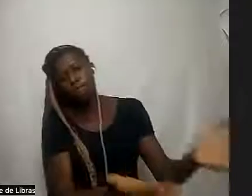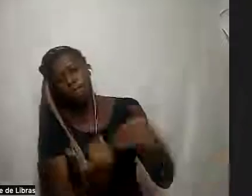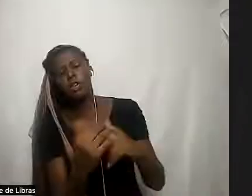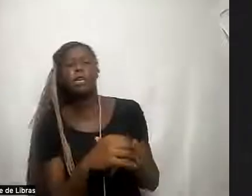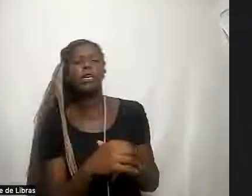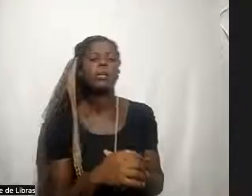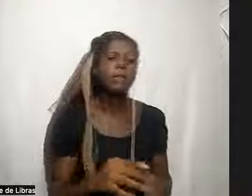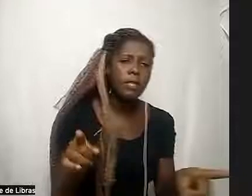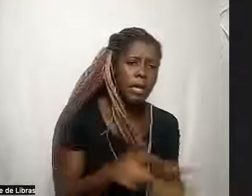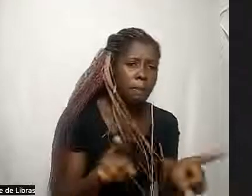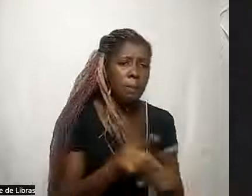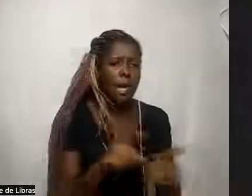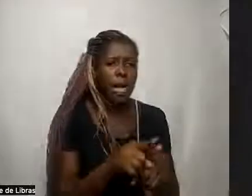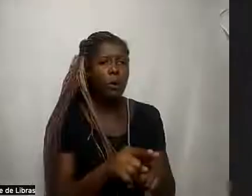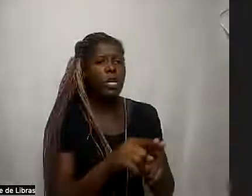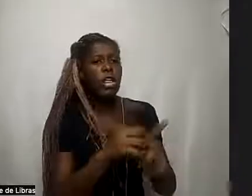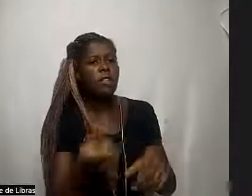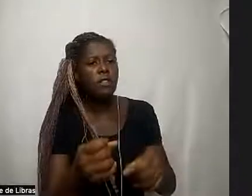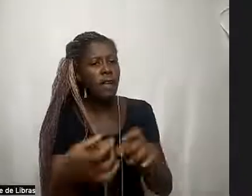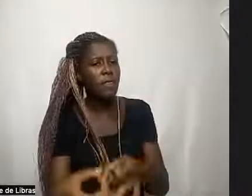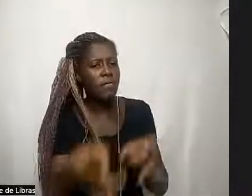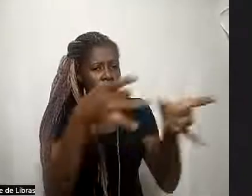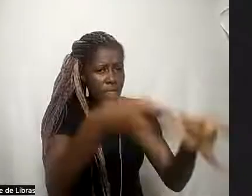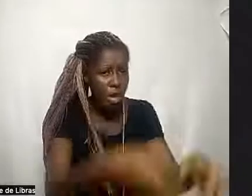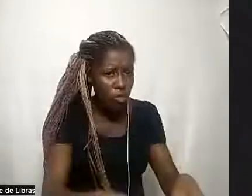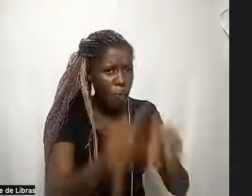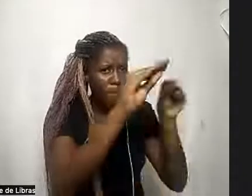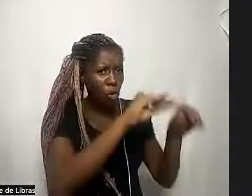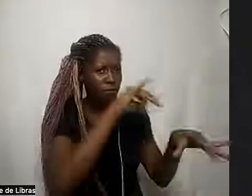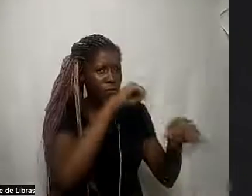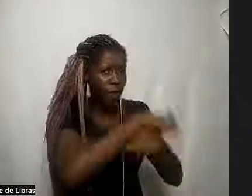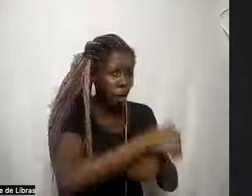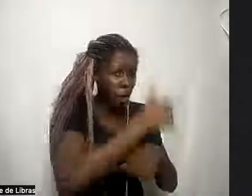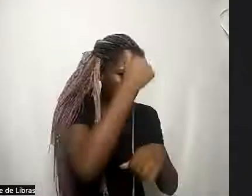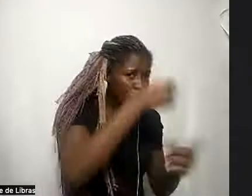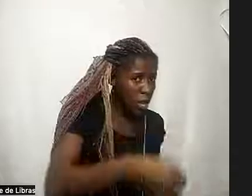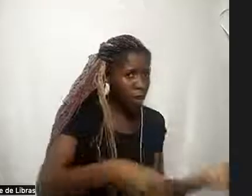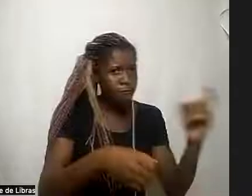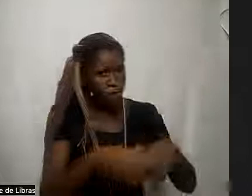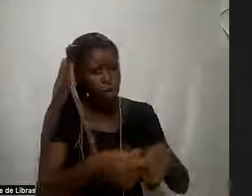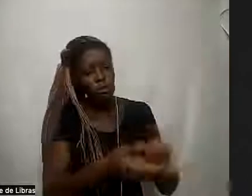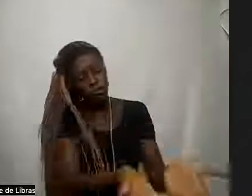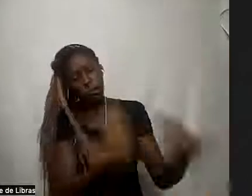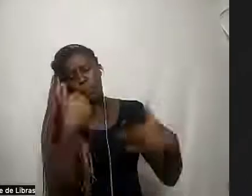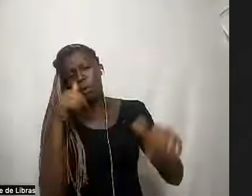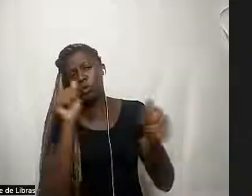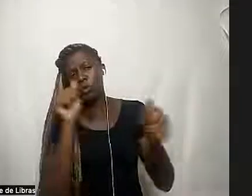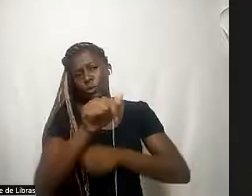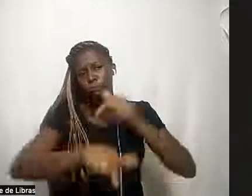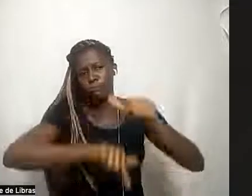them after they get professional education, and also